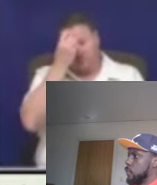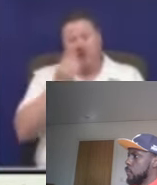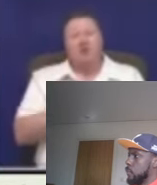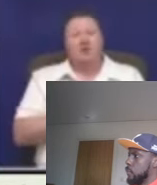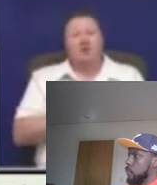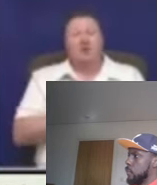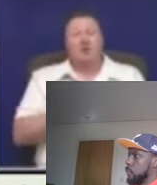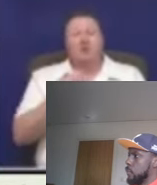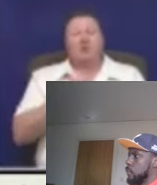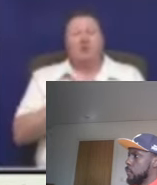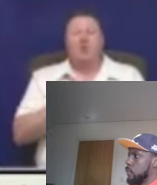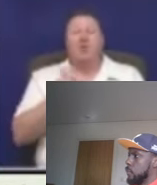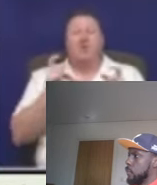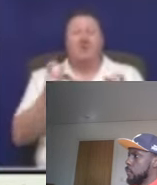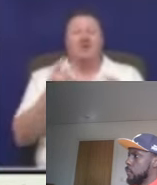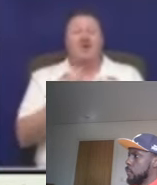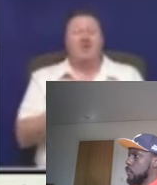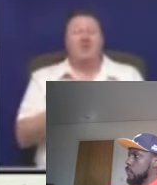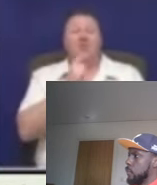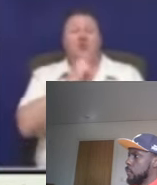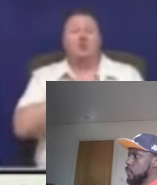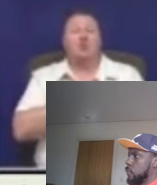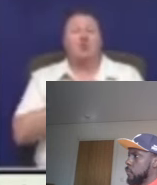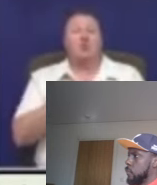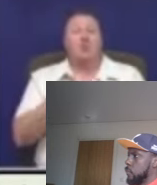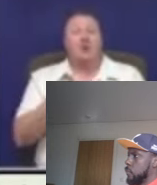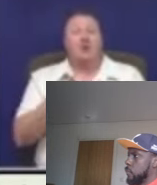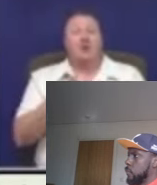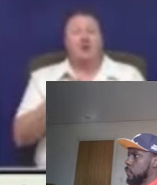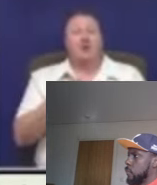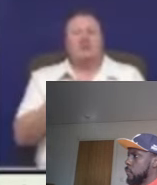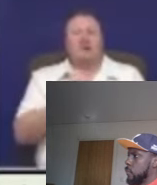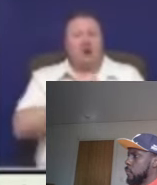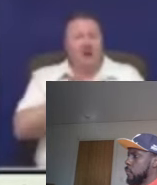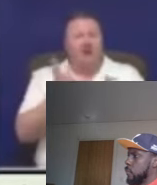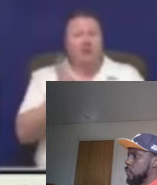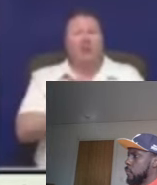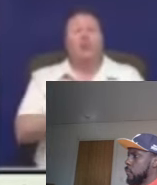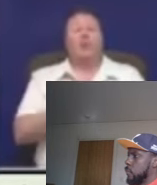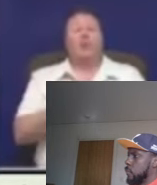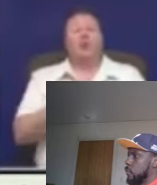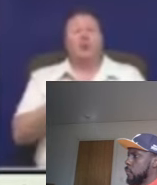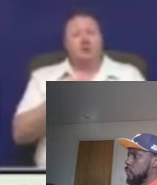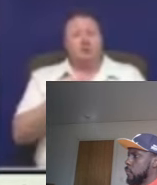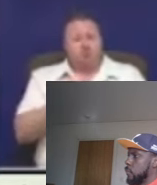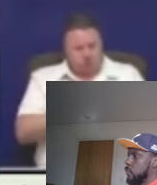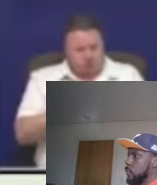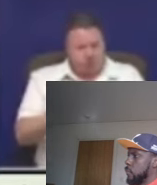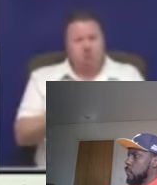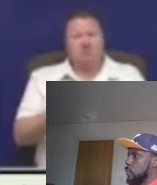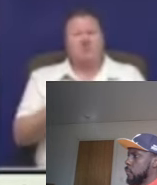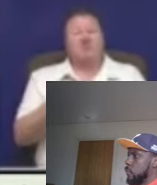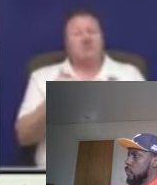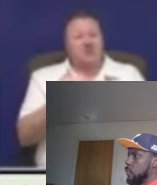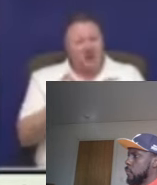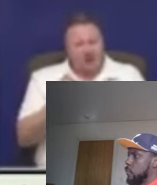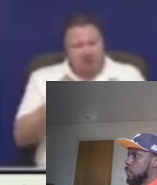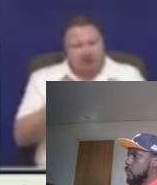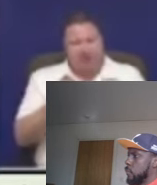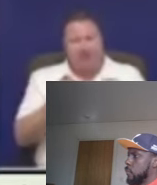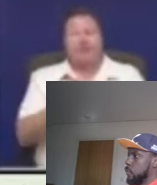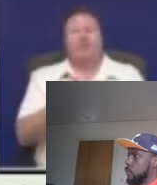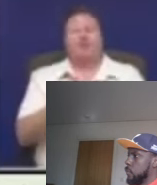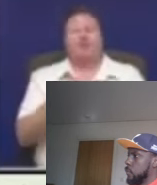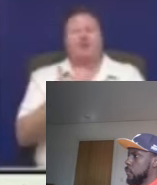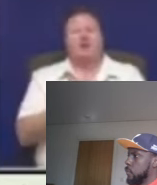task ahead of us, but I am certain with the determination, transparency, and the rigorous standards we are now implementing, we can bring an